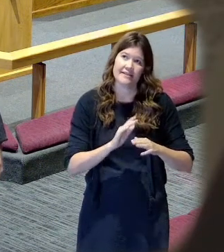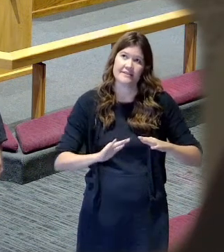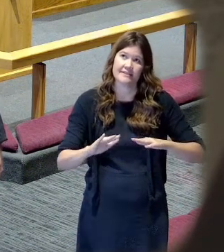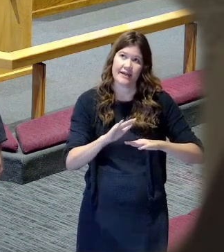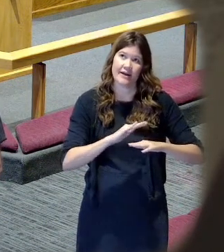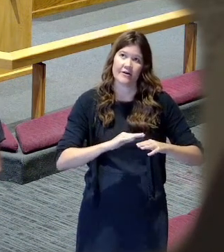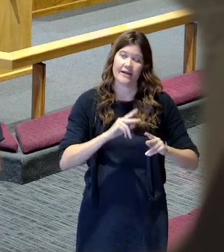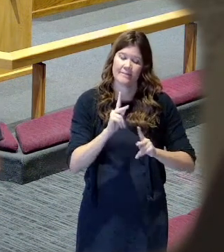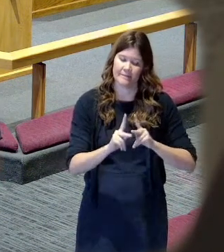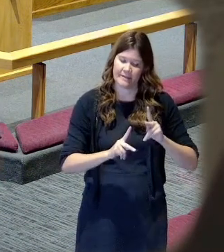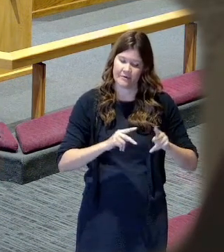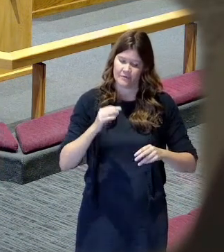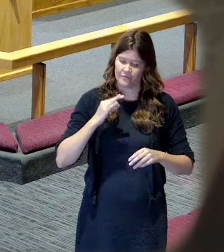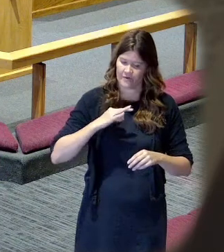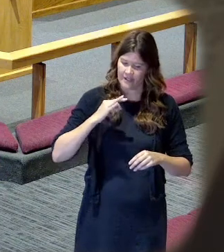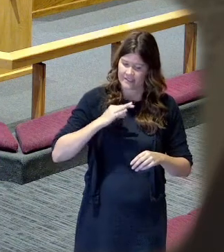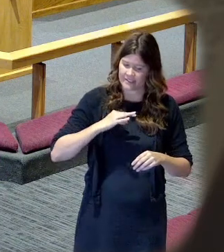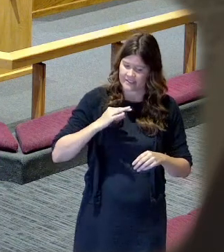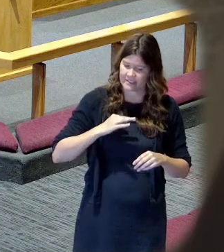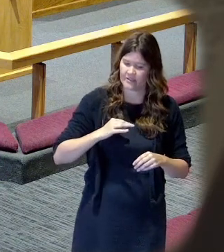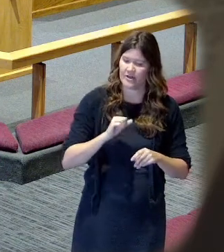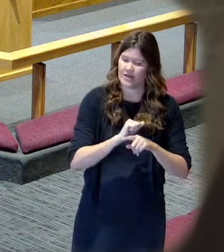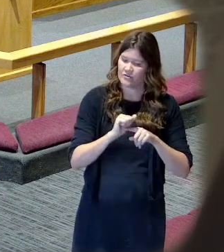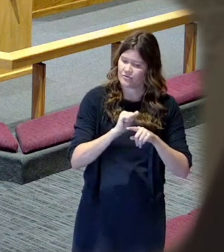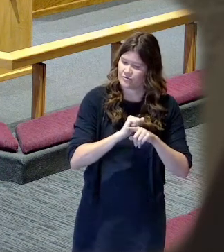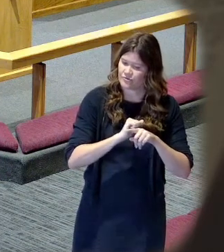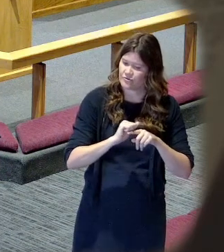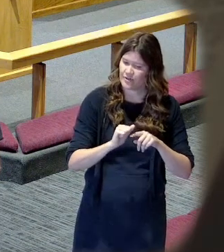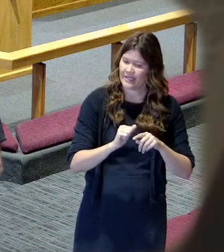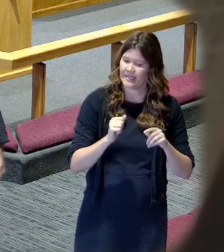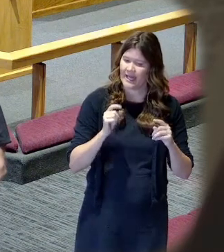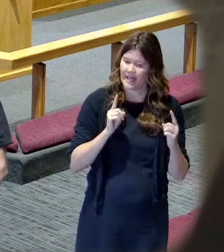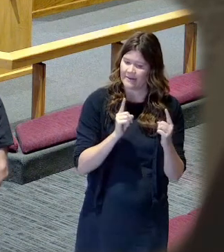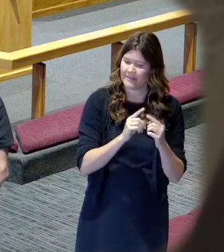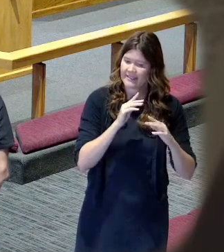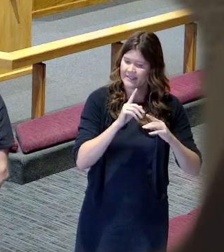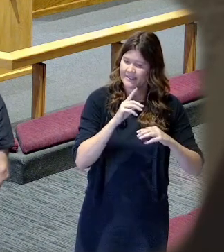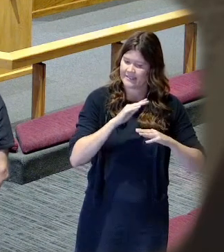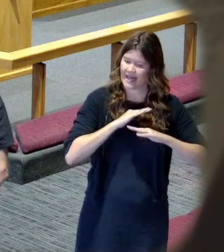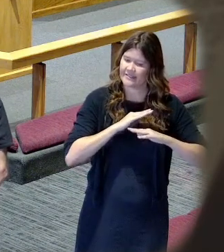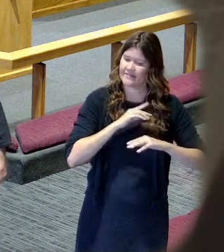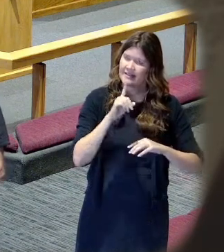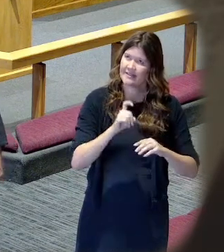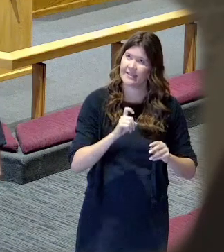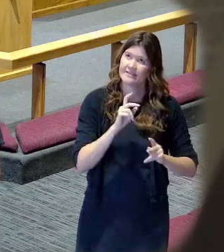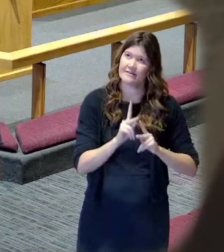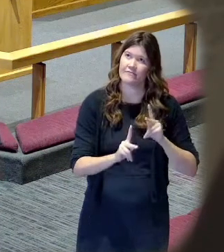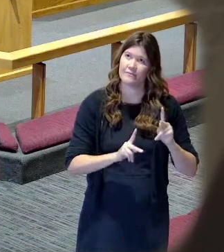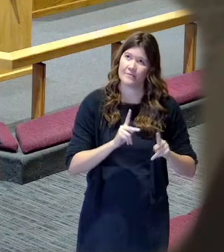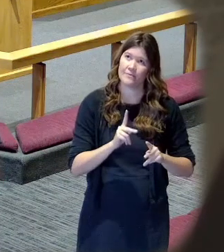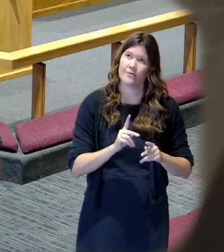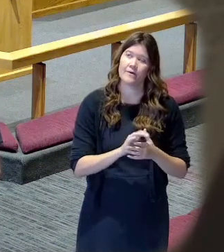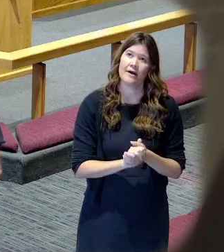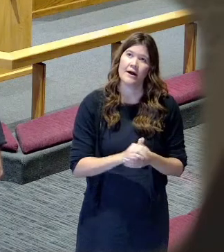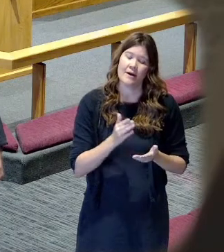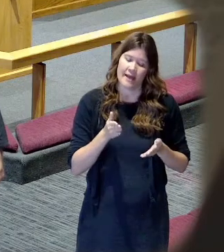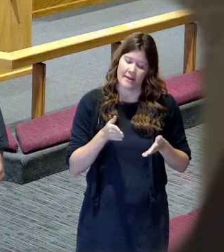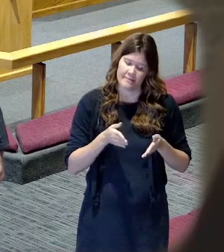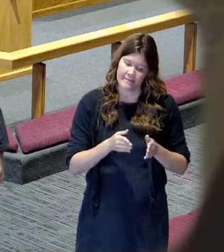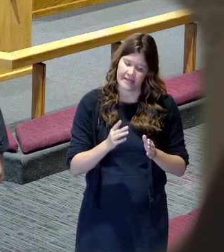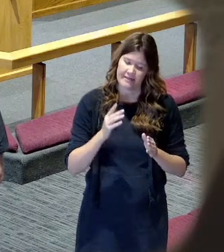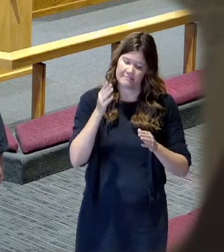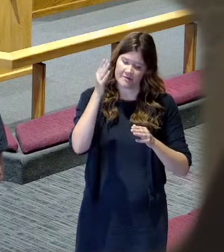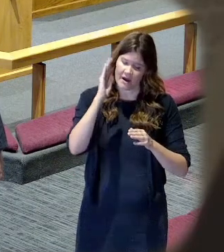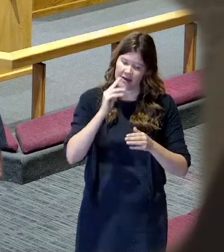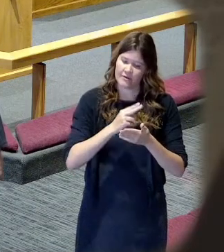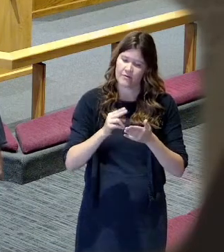professionals and volunteers who try to meet the needs of their patients and those who instruct and those who learn, that God the Holy